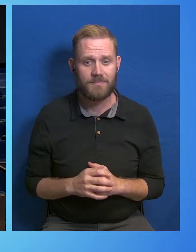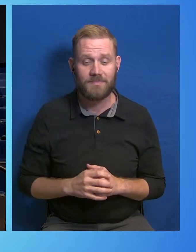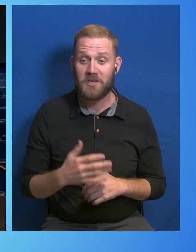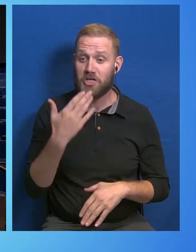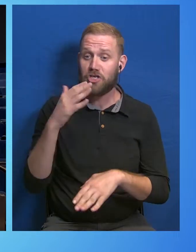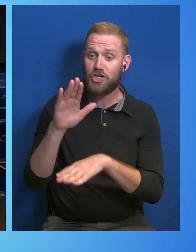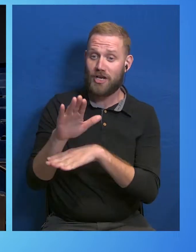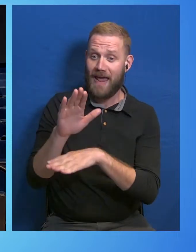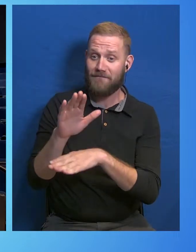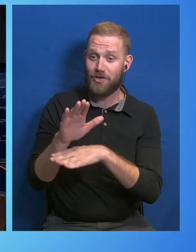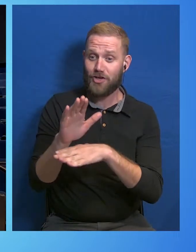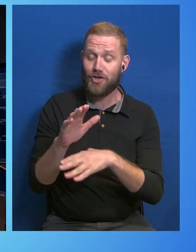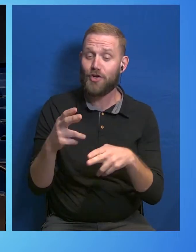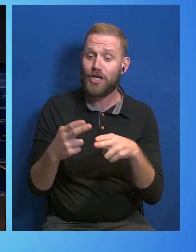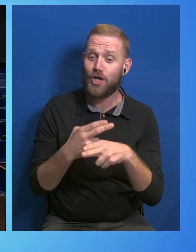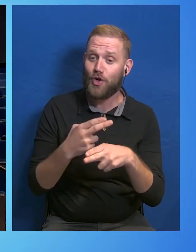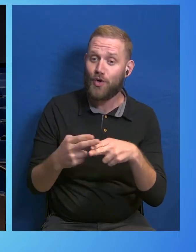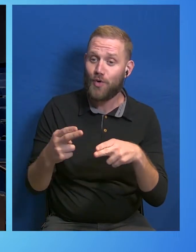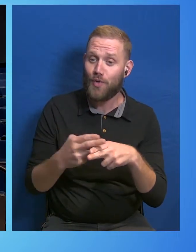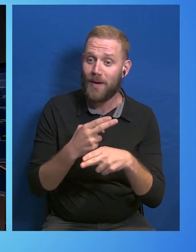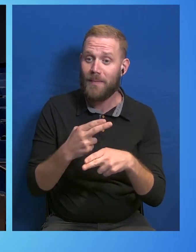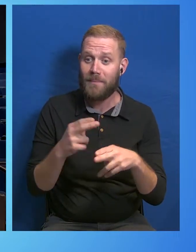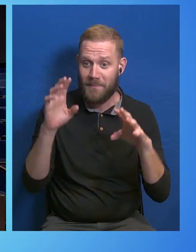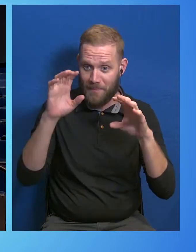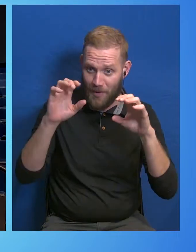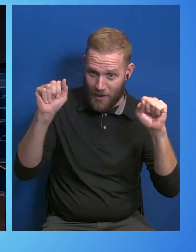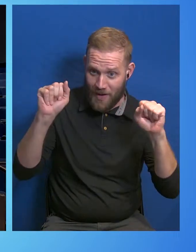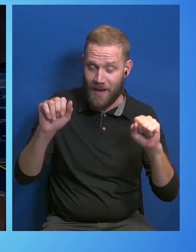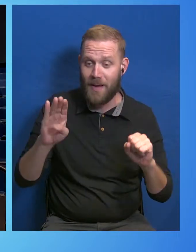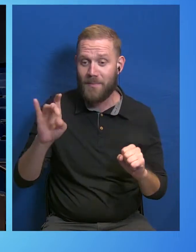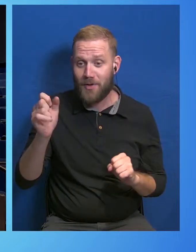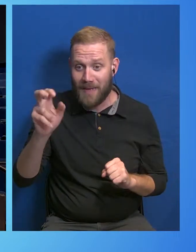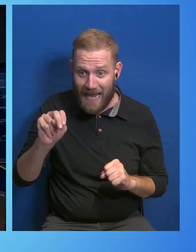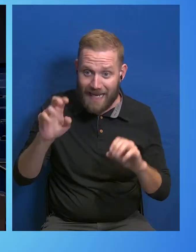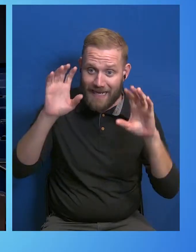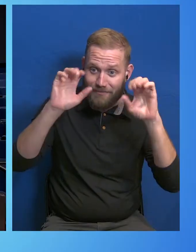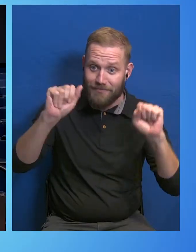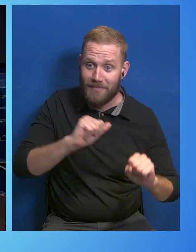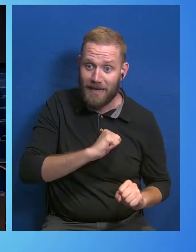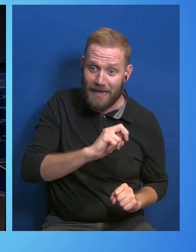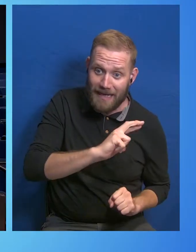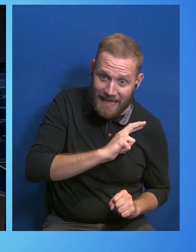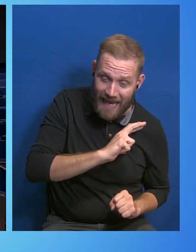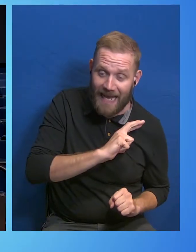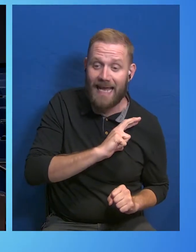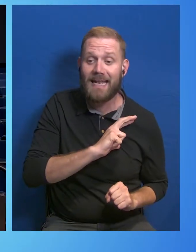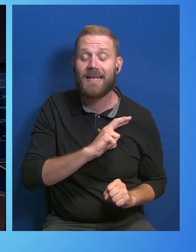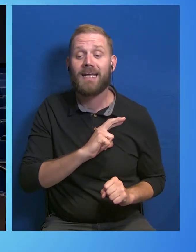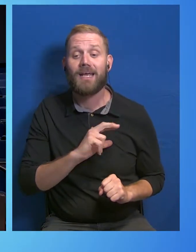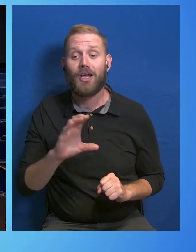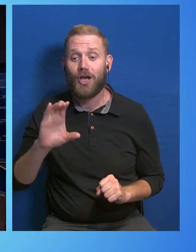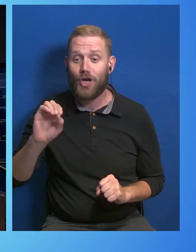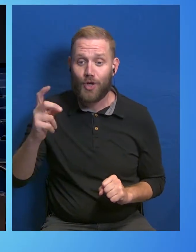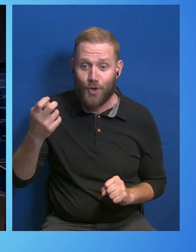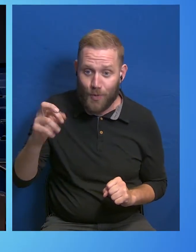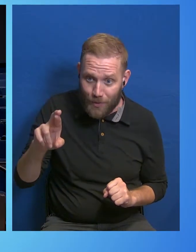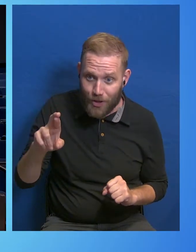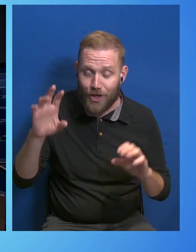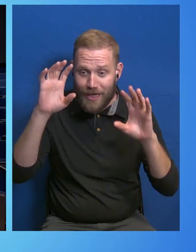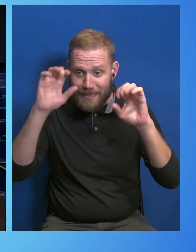Good afternoon, Interim Board President Buchanan, Superintendent Reitman, Assistant Superintendent Cooper,